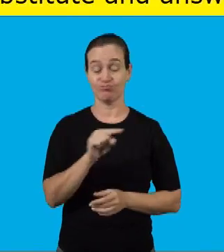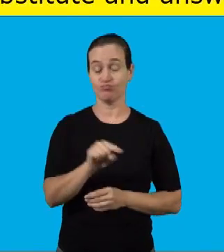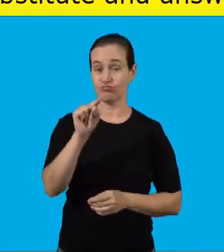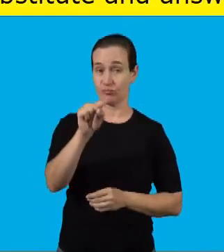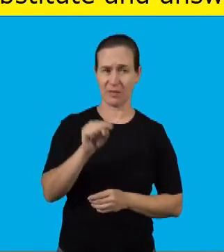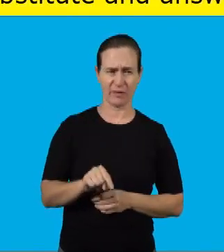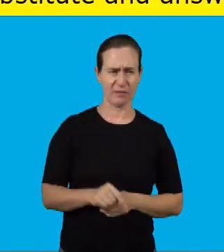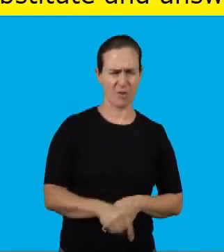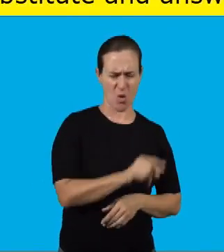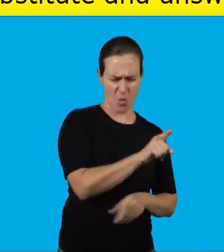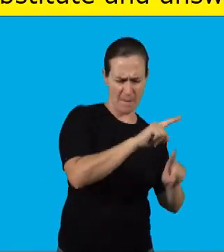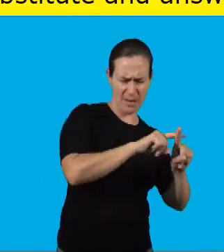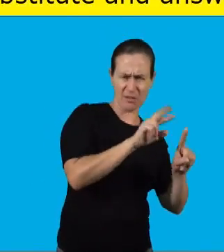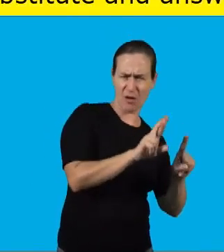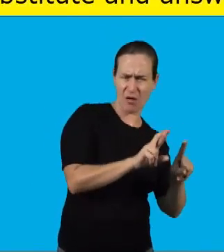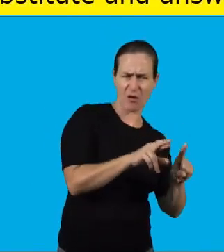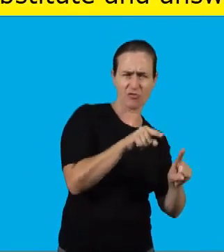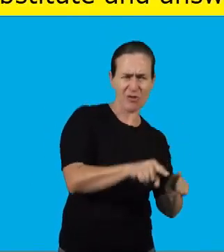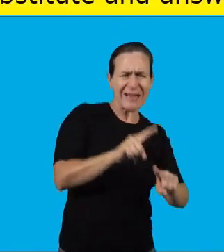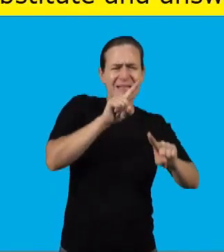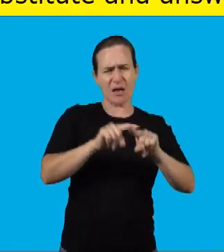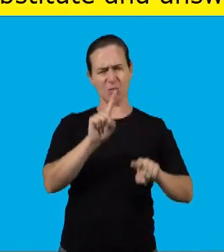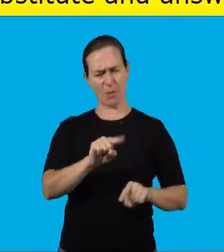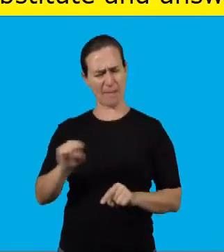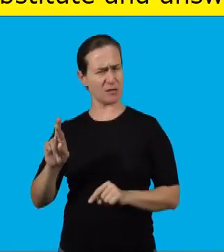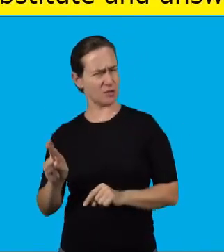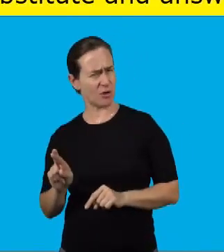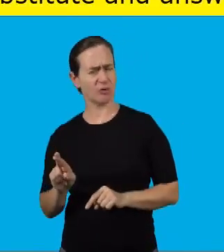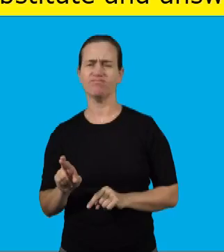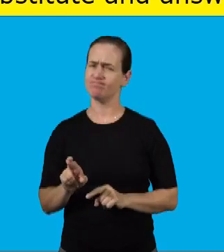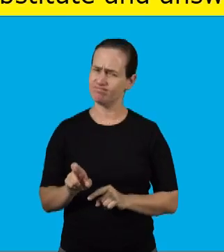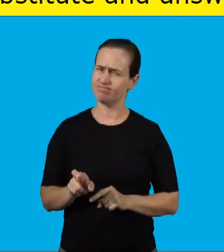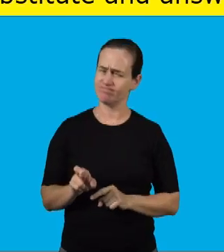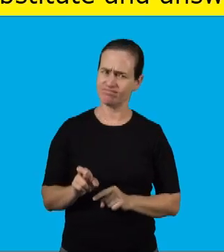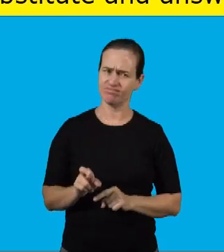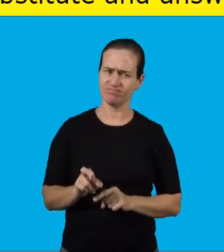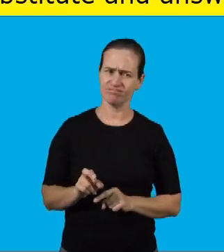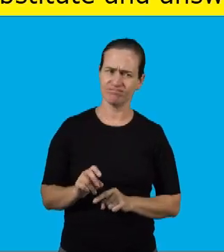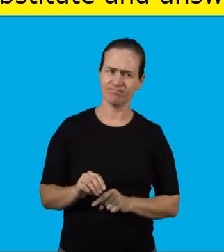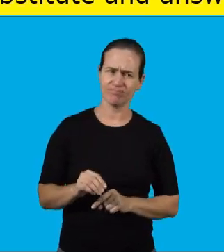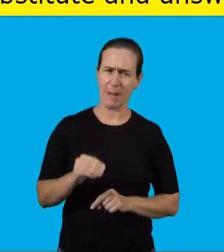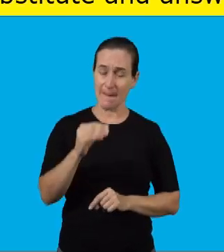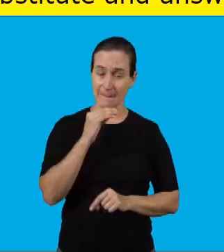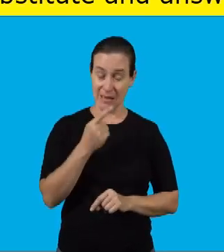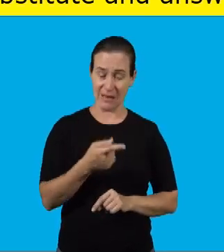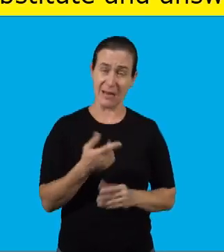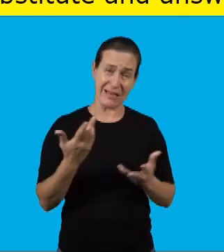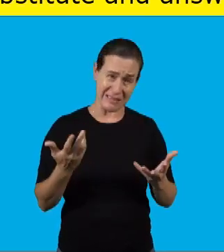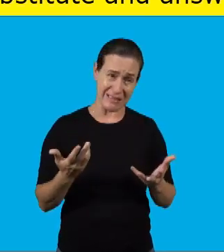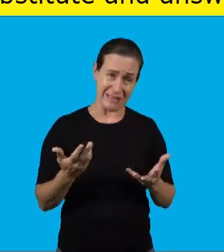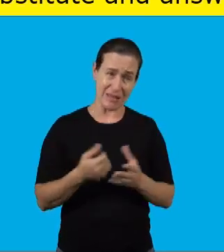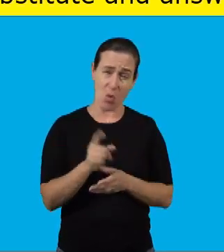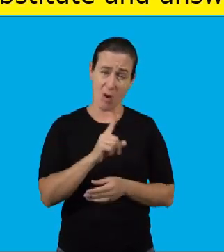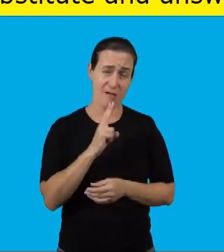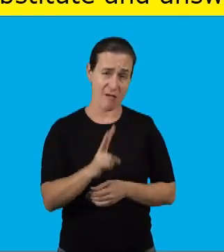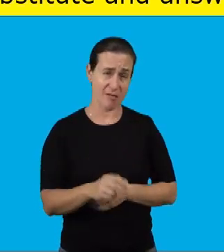when we multiply 1 plus r with 1 minus r, that might remind you of a difference between two squares, but that is going to